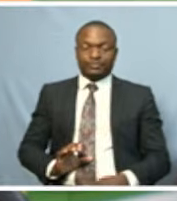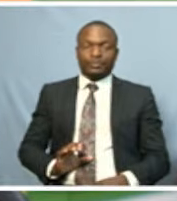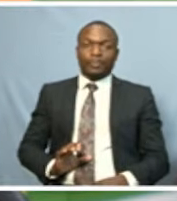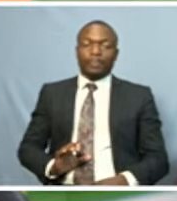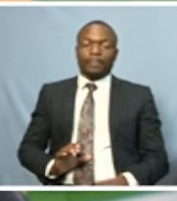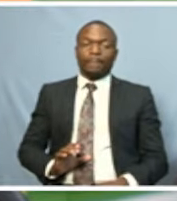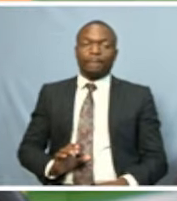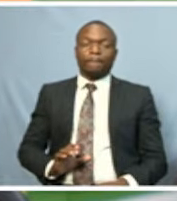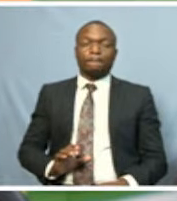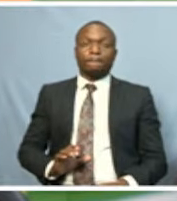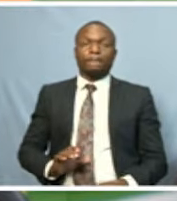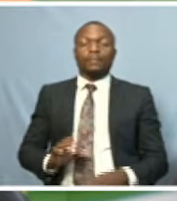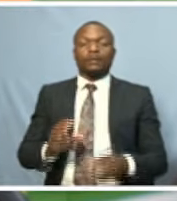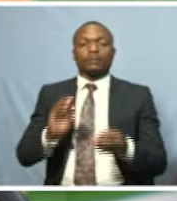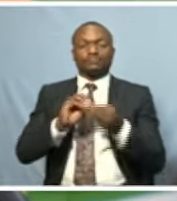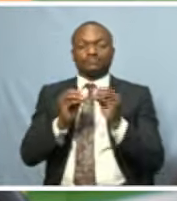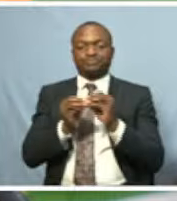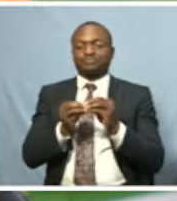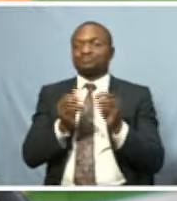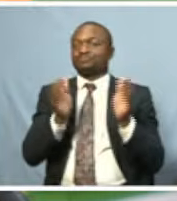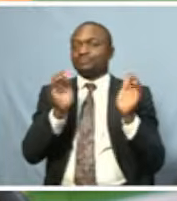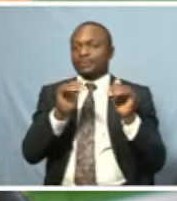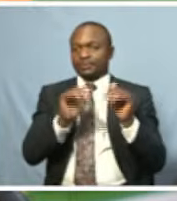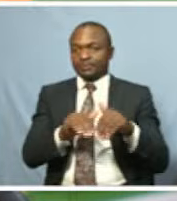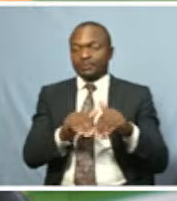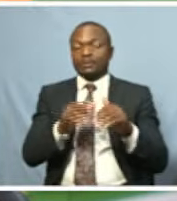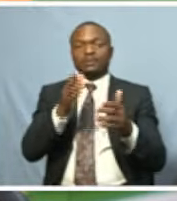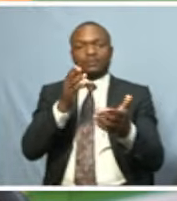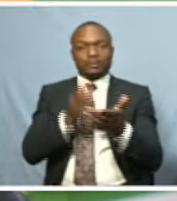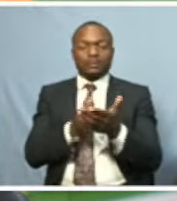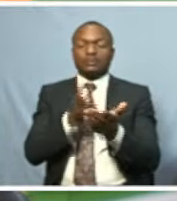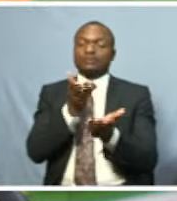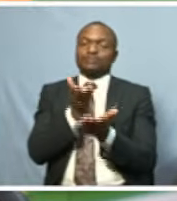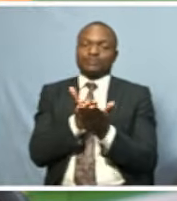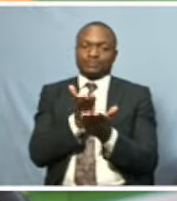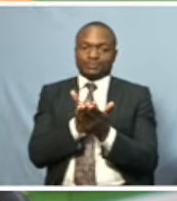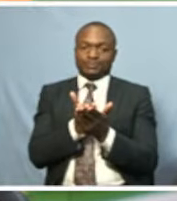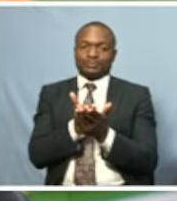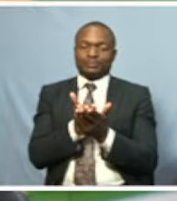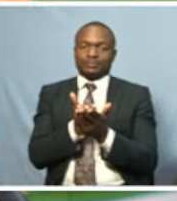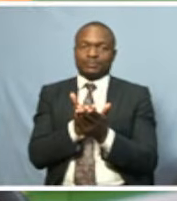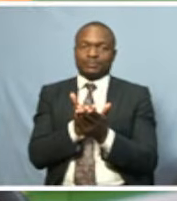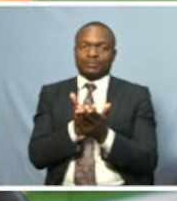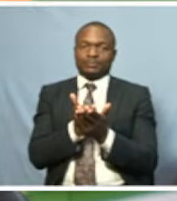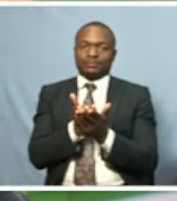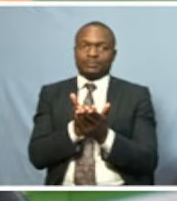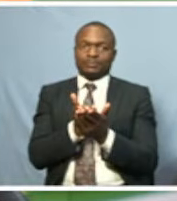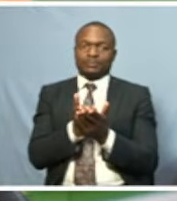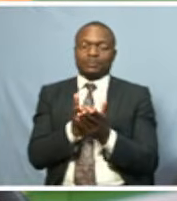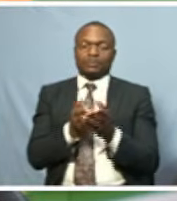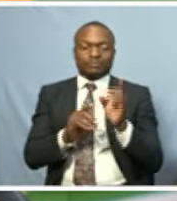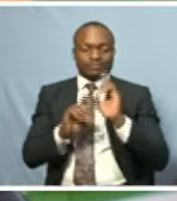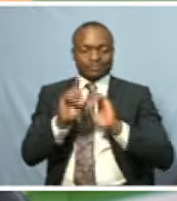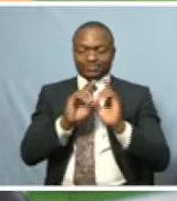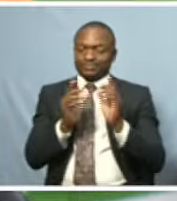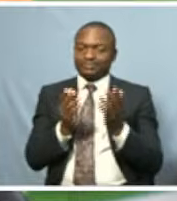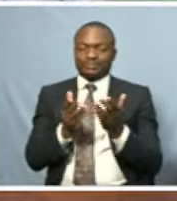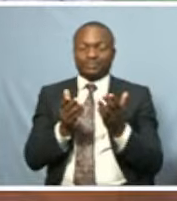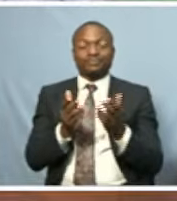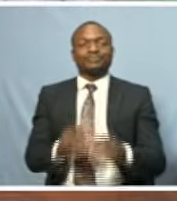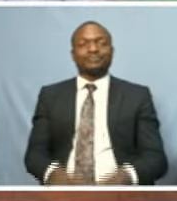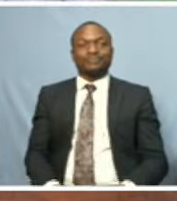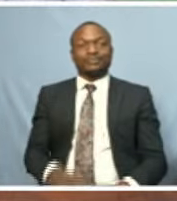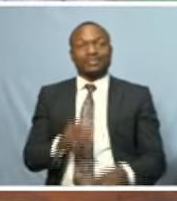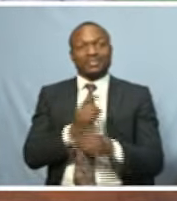see the quorum collapse, and this motion was not considered. All right, and